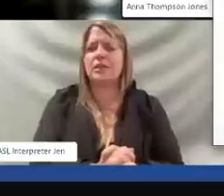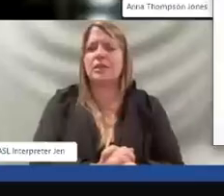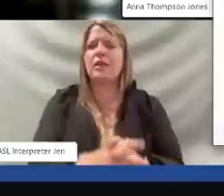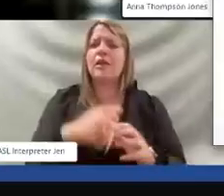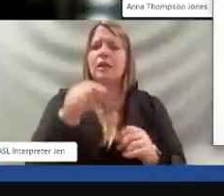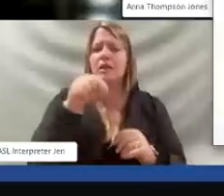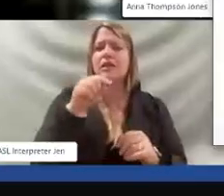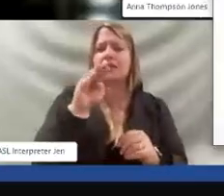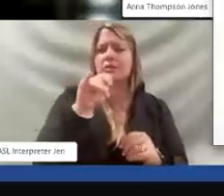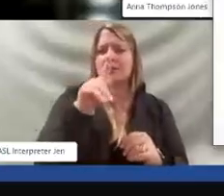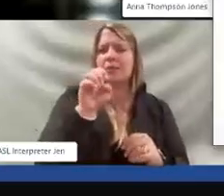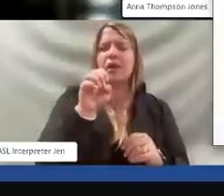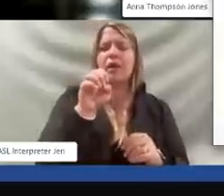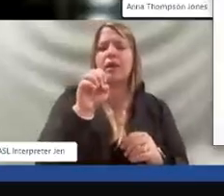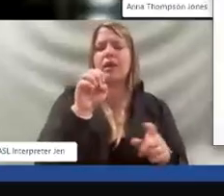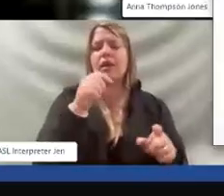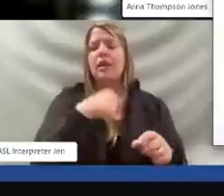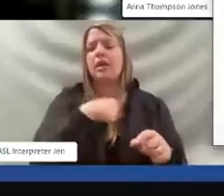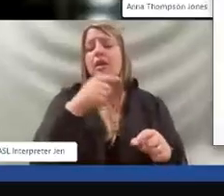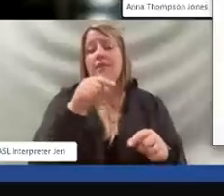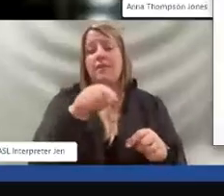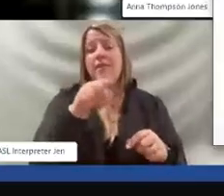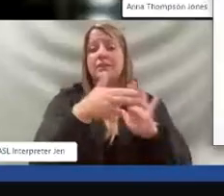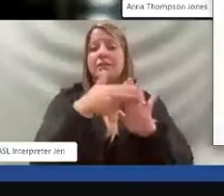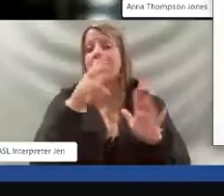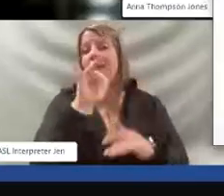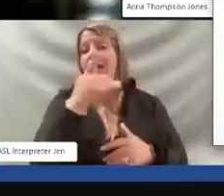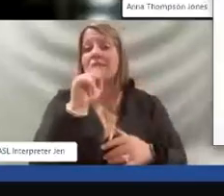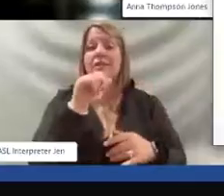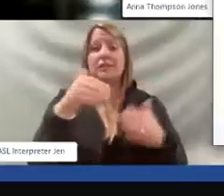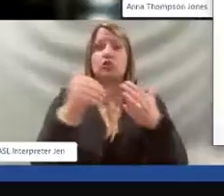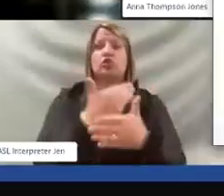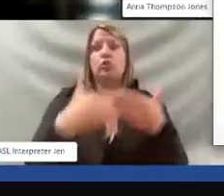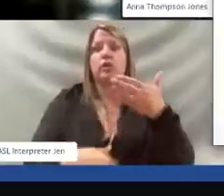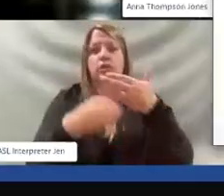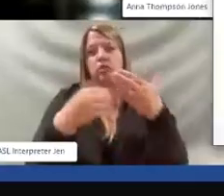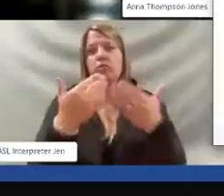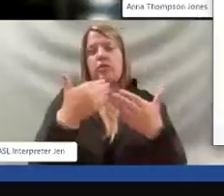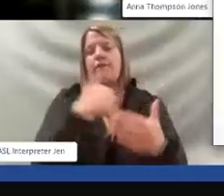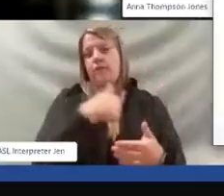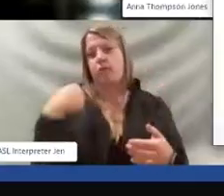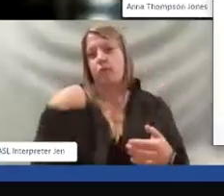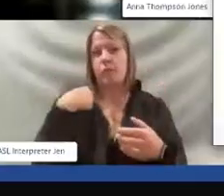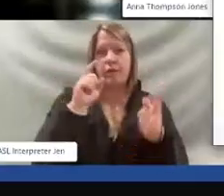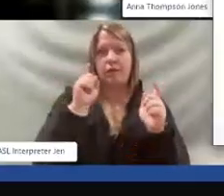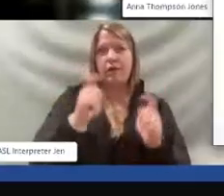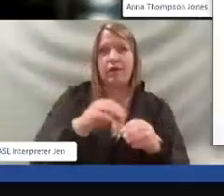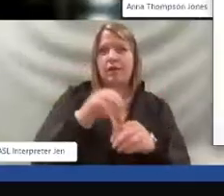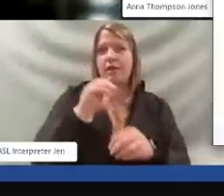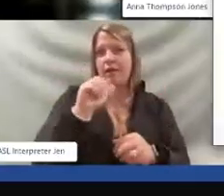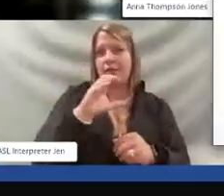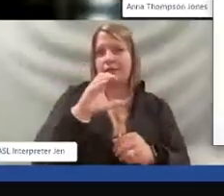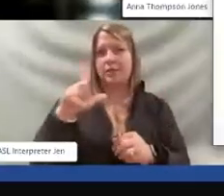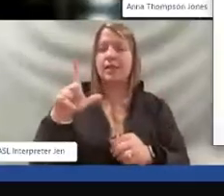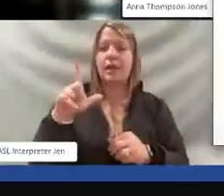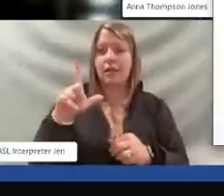Yeah, this is Mike, Dave. And so those were highlighted. Those were the newest additions that we made before the policy manual went in front of ACL before